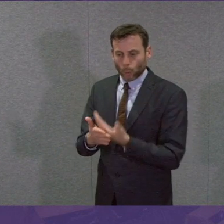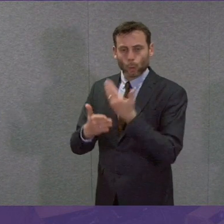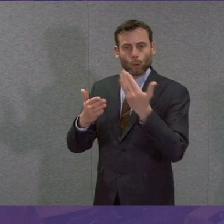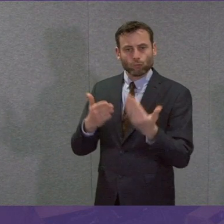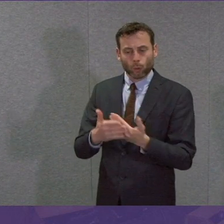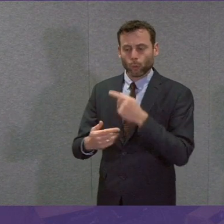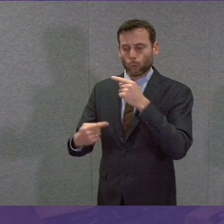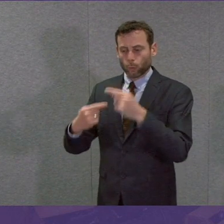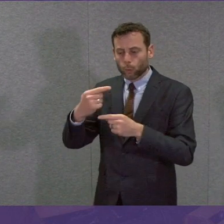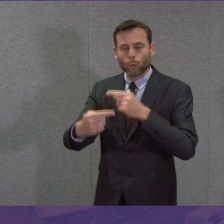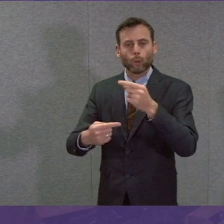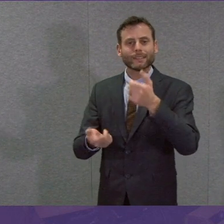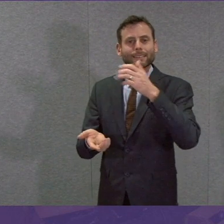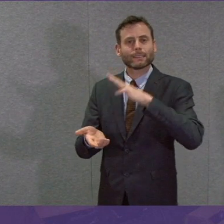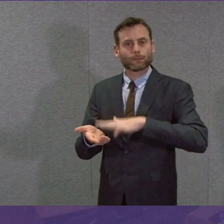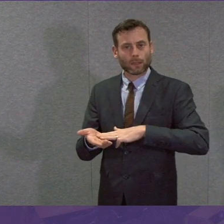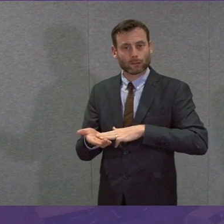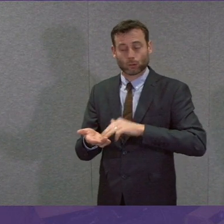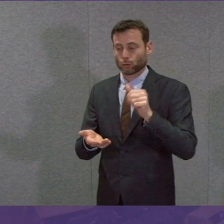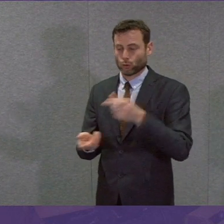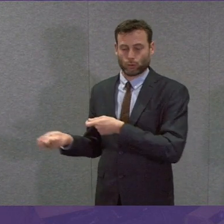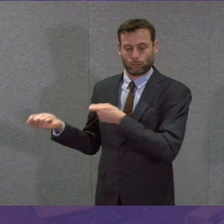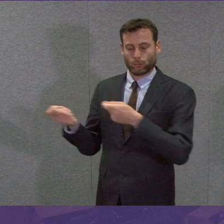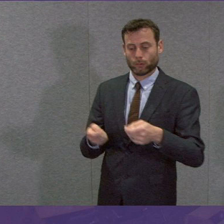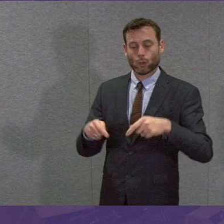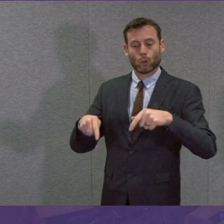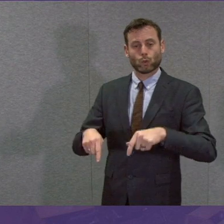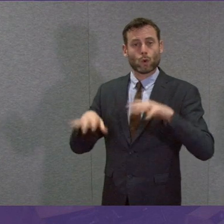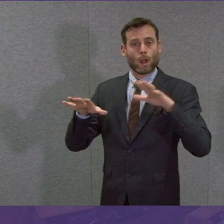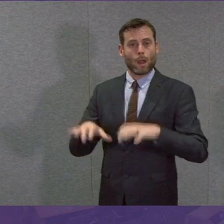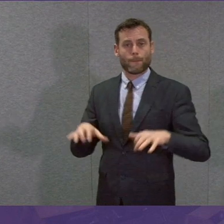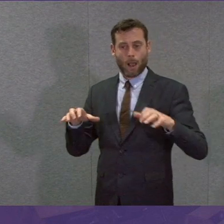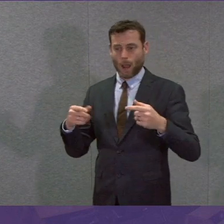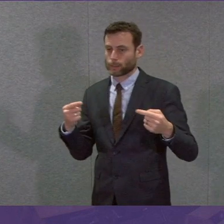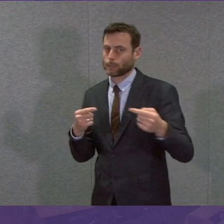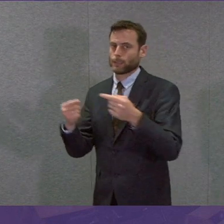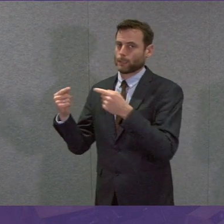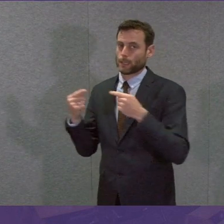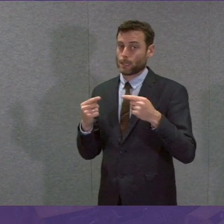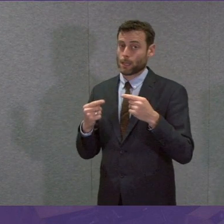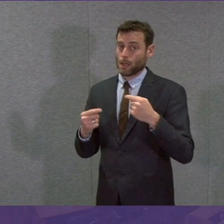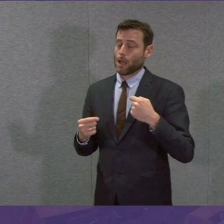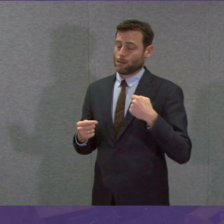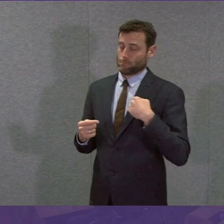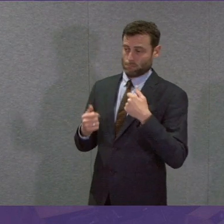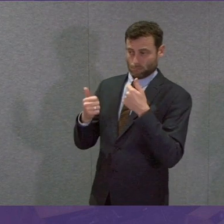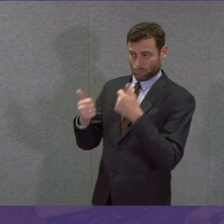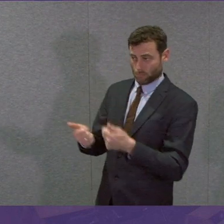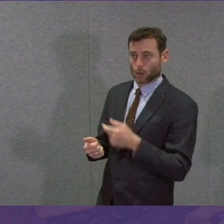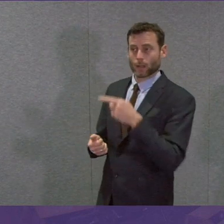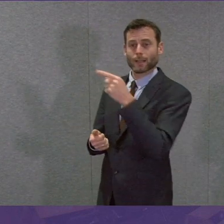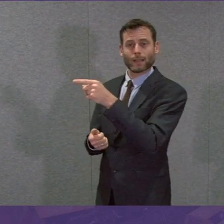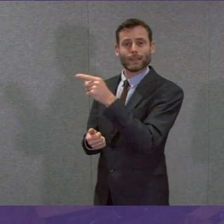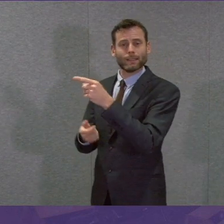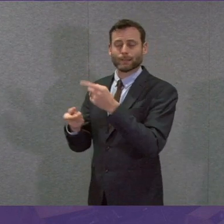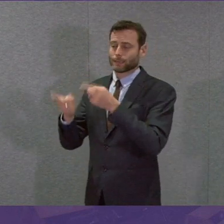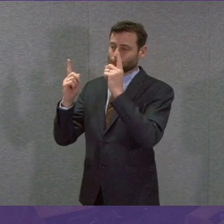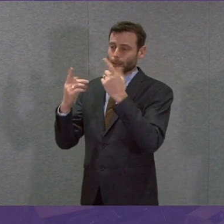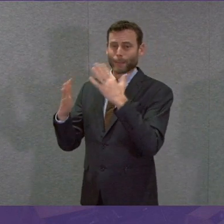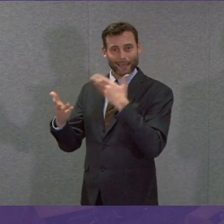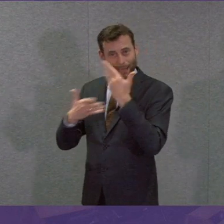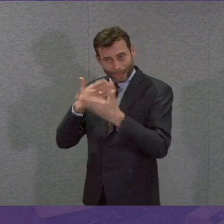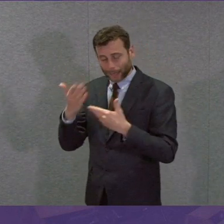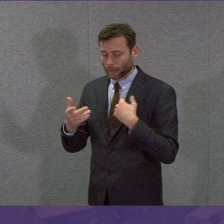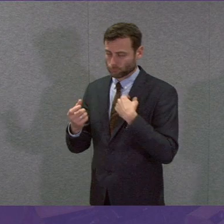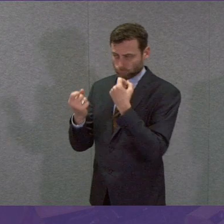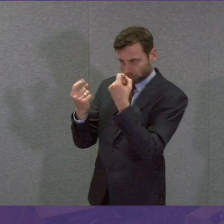accountable to Parliament. I very much welcome what the Cabinet Secretary had to say and look forward to